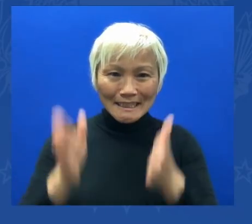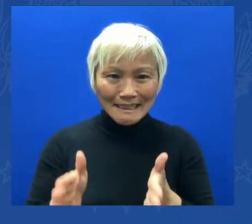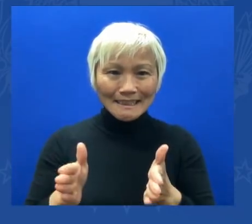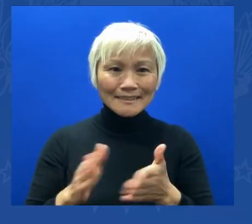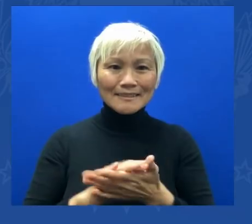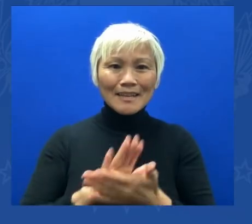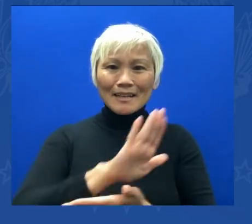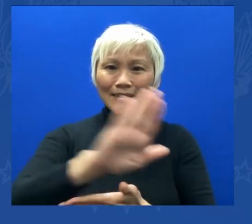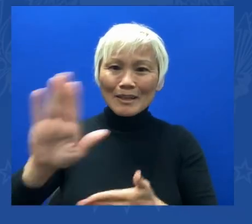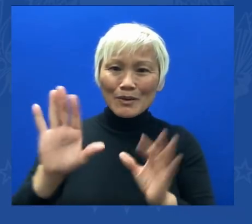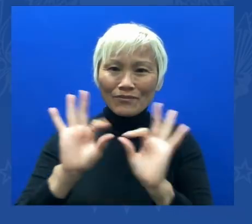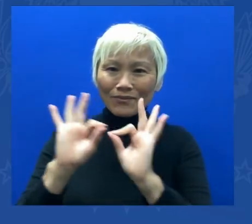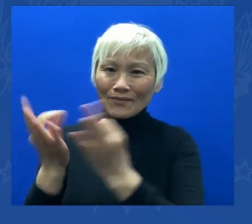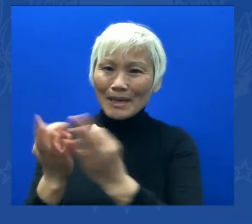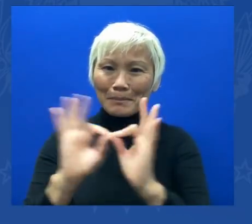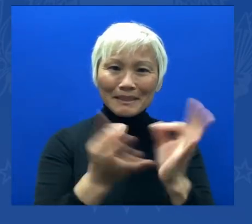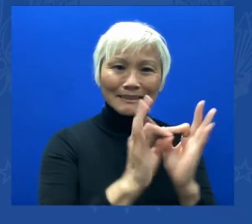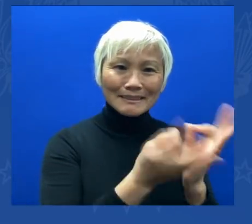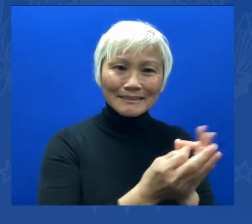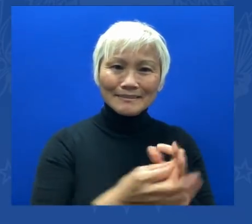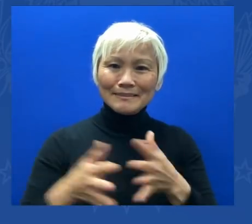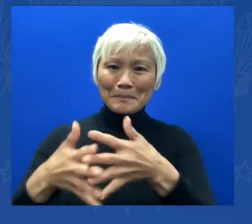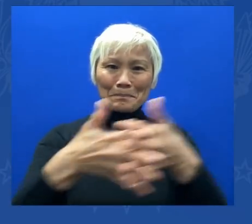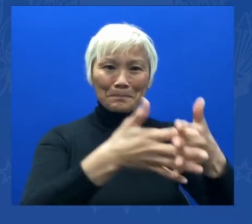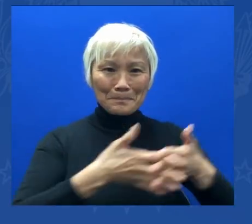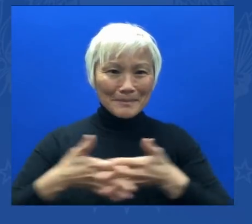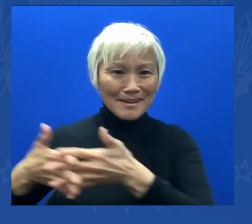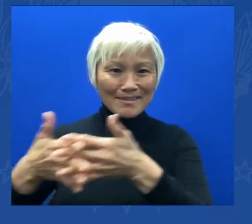to the United States of America.